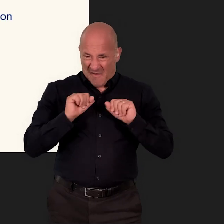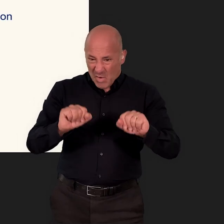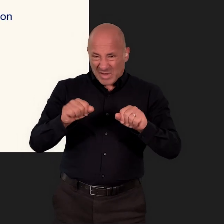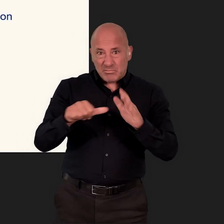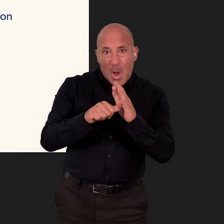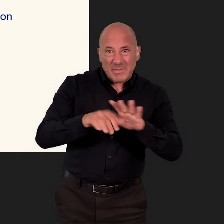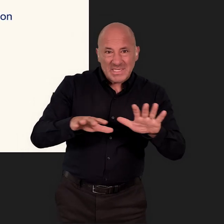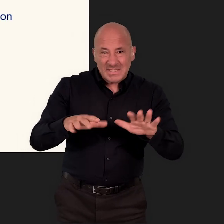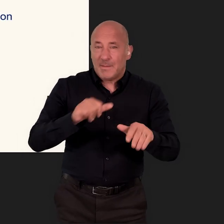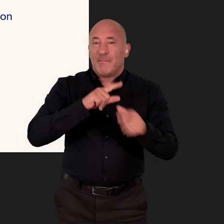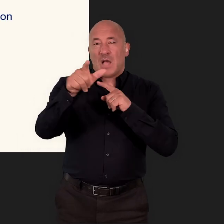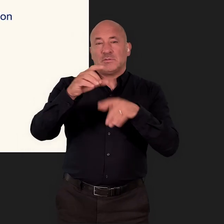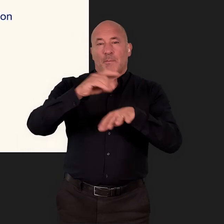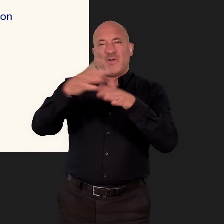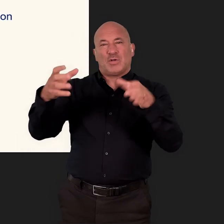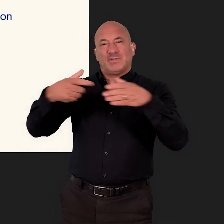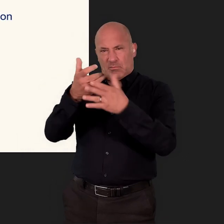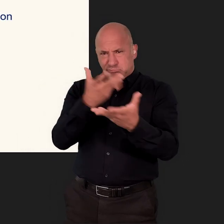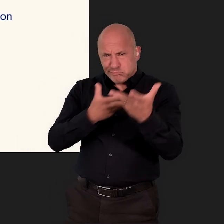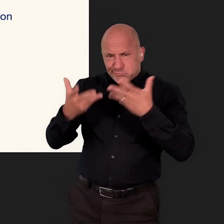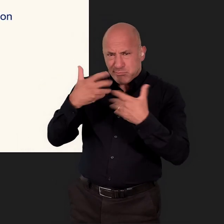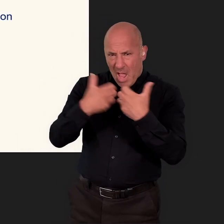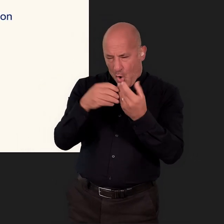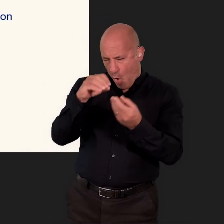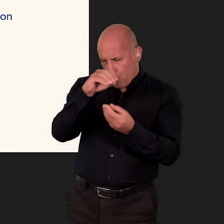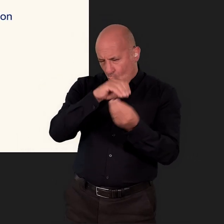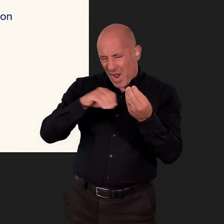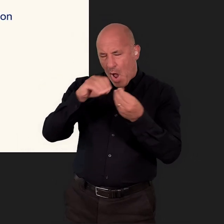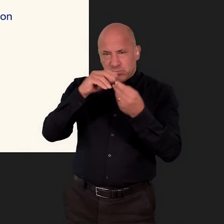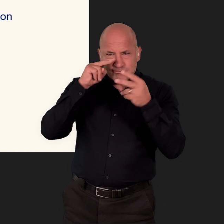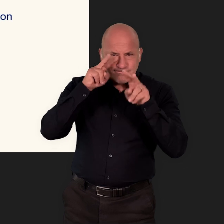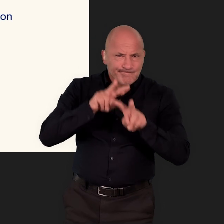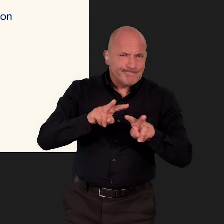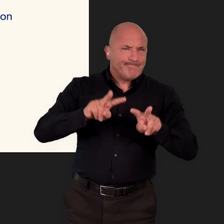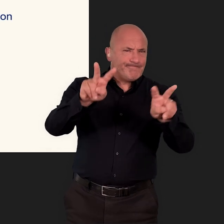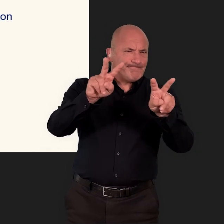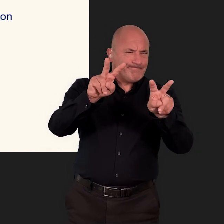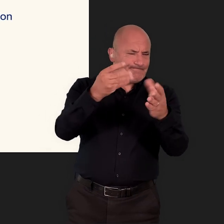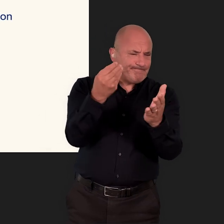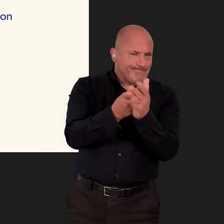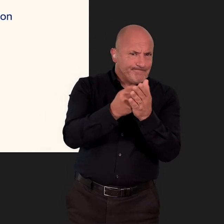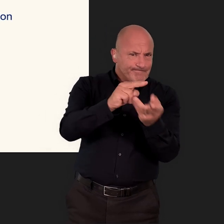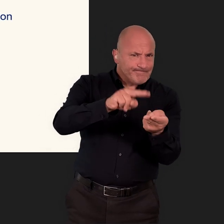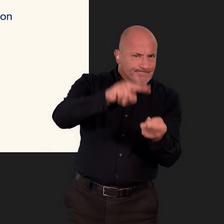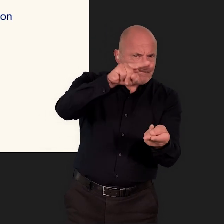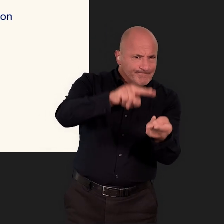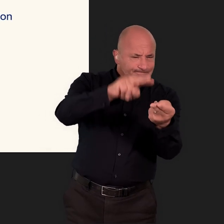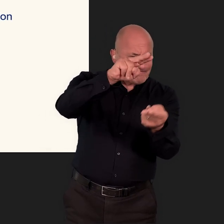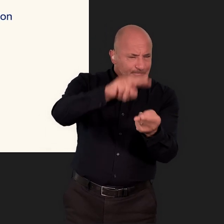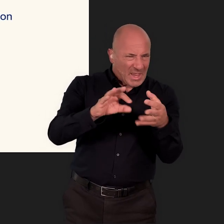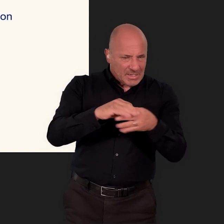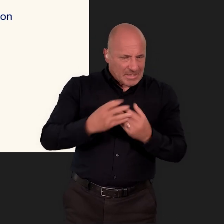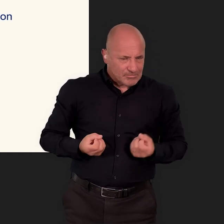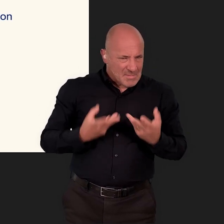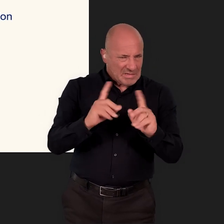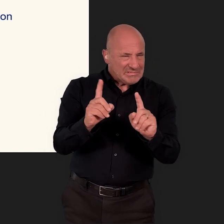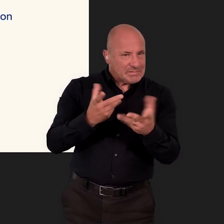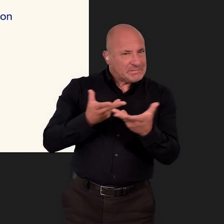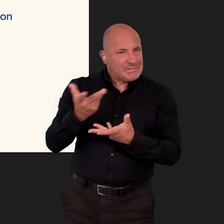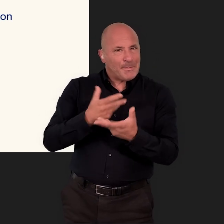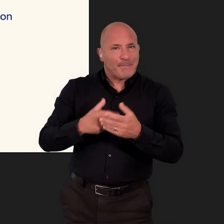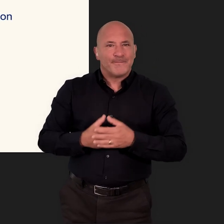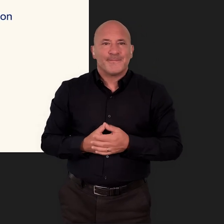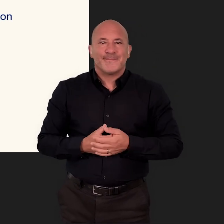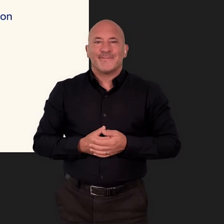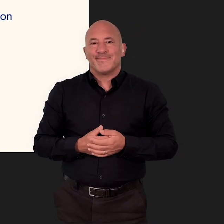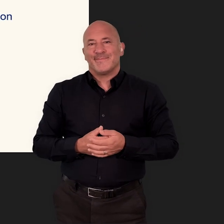To avoid this issue, we suggest working with your professional team to calculate a realistic future-facing figure for your expenditure.